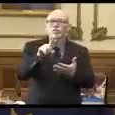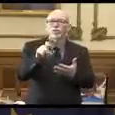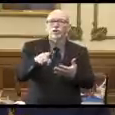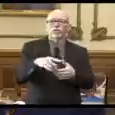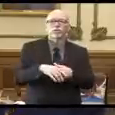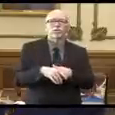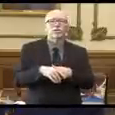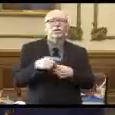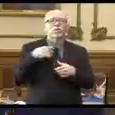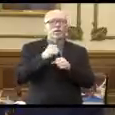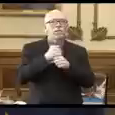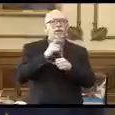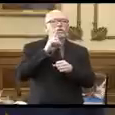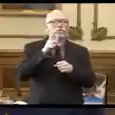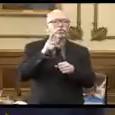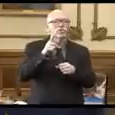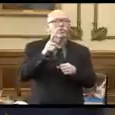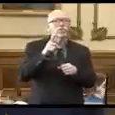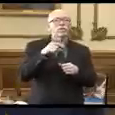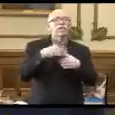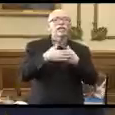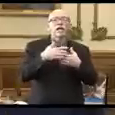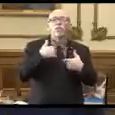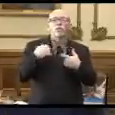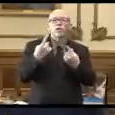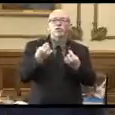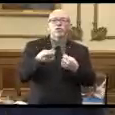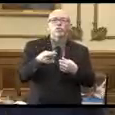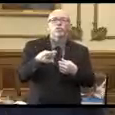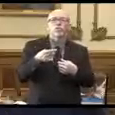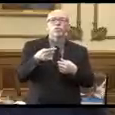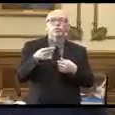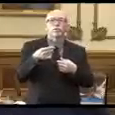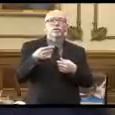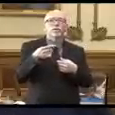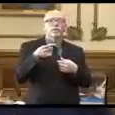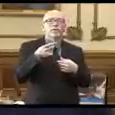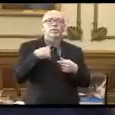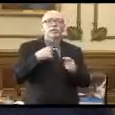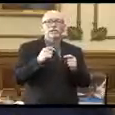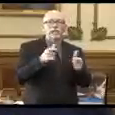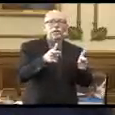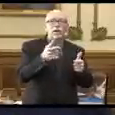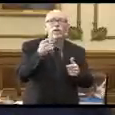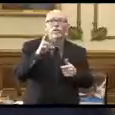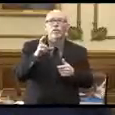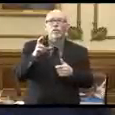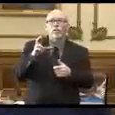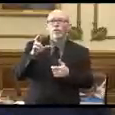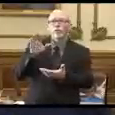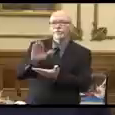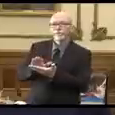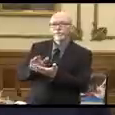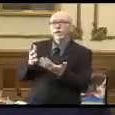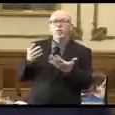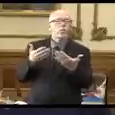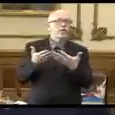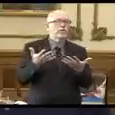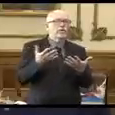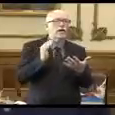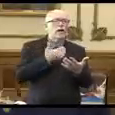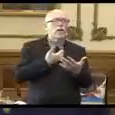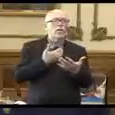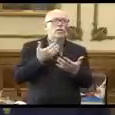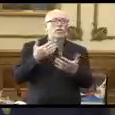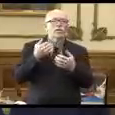I want to make sure that next steps that we take, either accelerating or deaccelerating, are